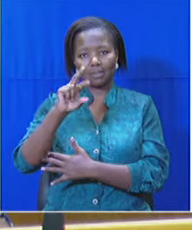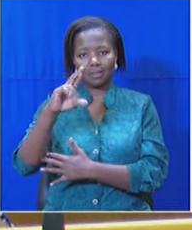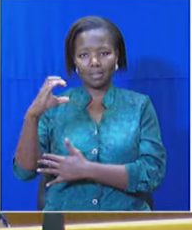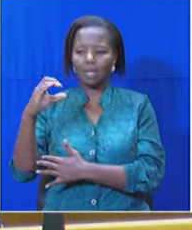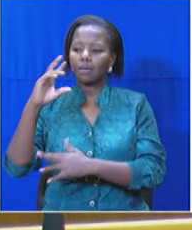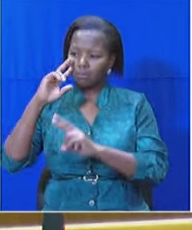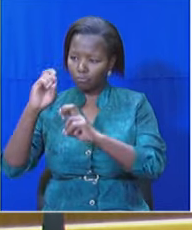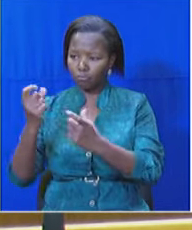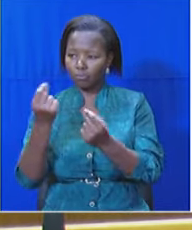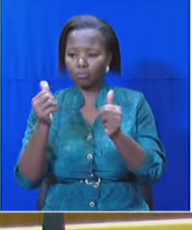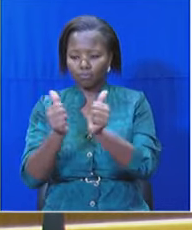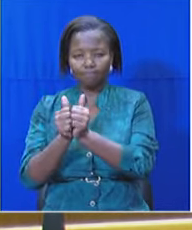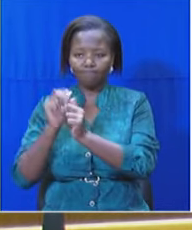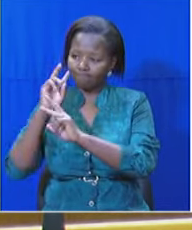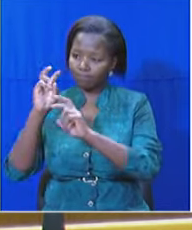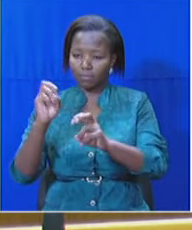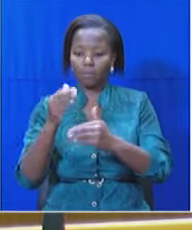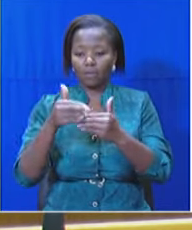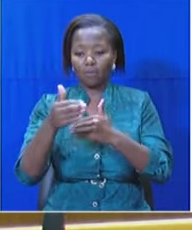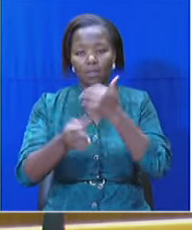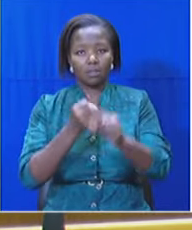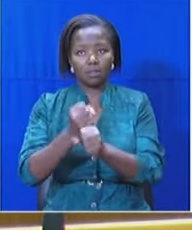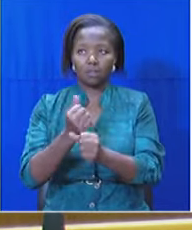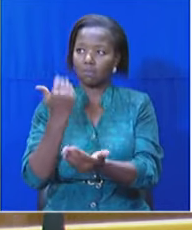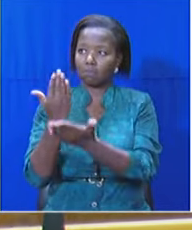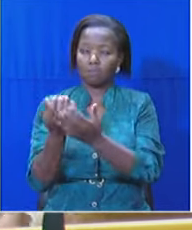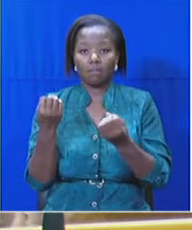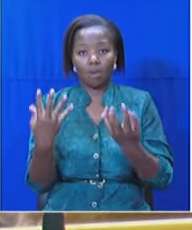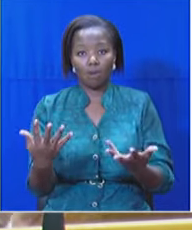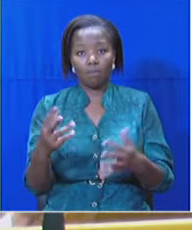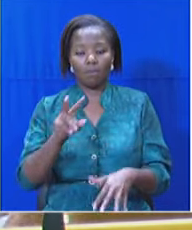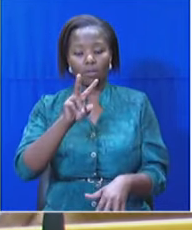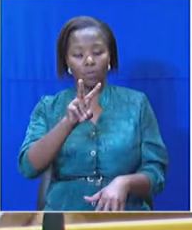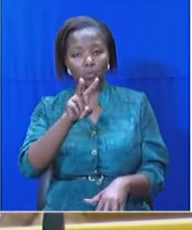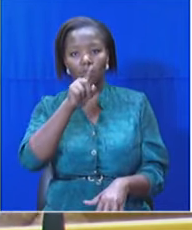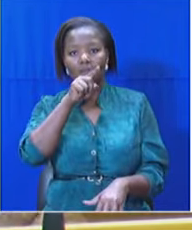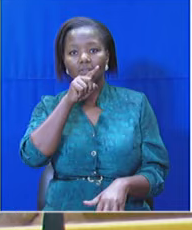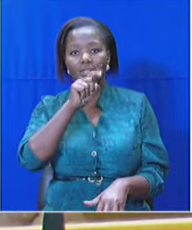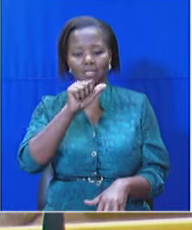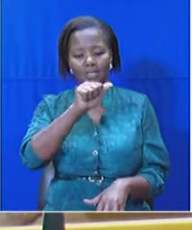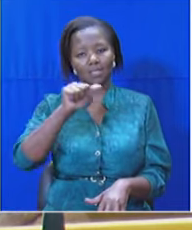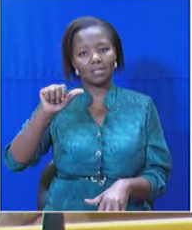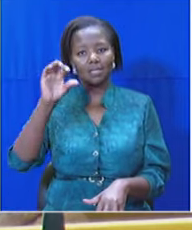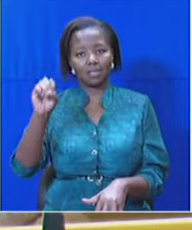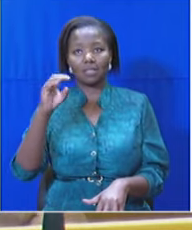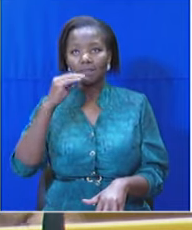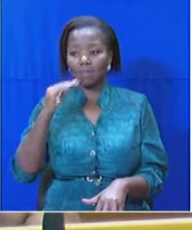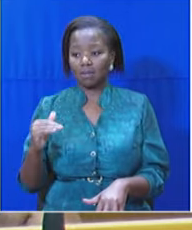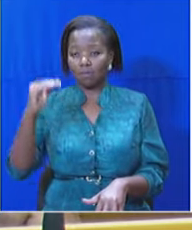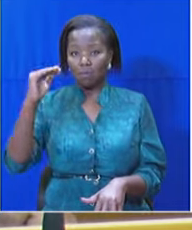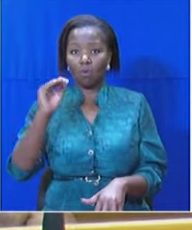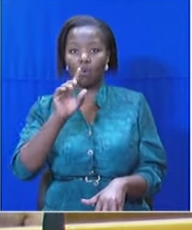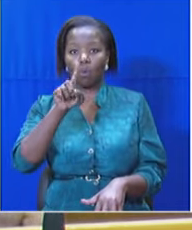of claims that will be researched in the financial year to 2,660, which is an increase by